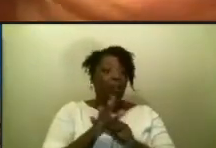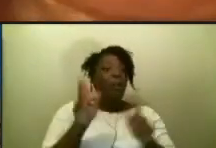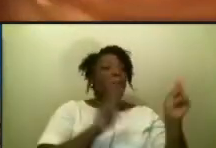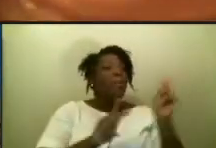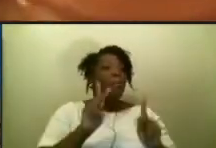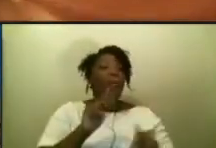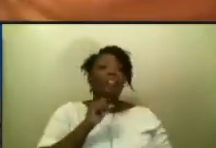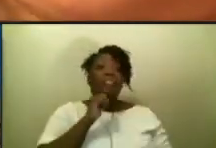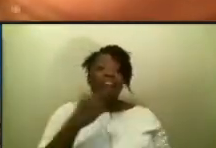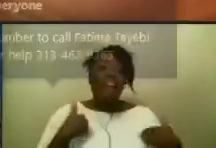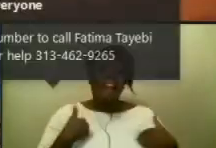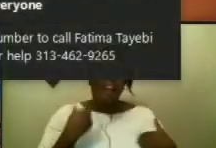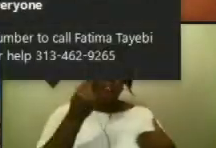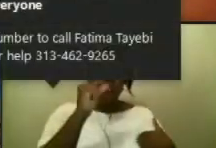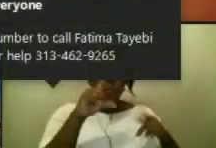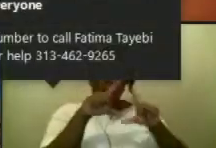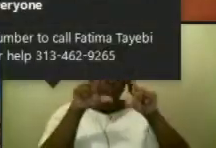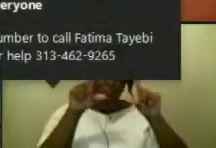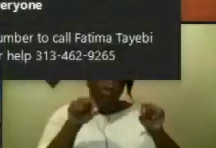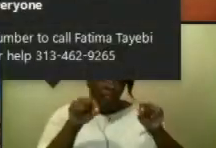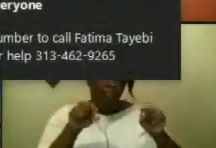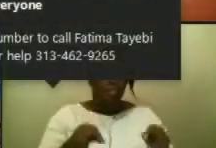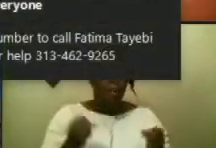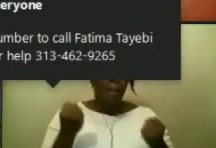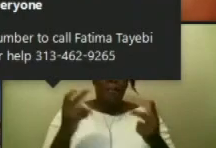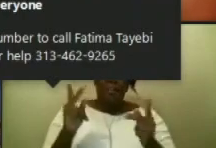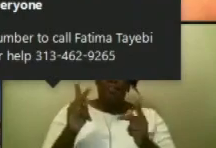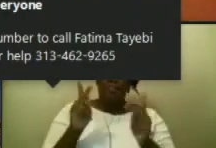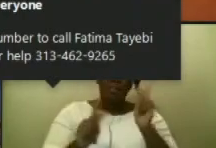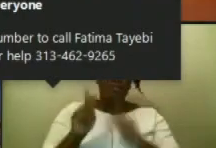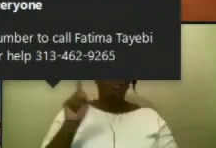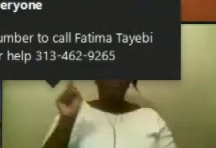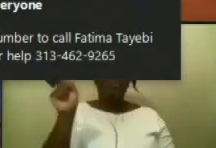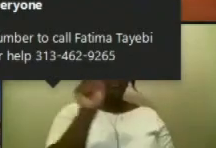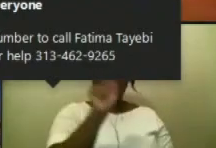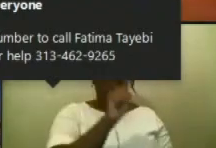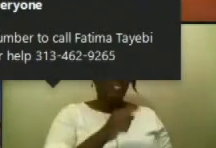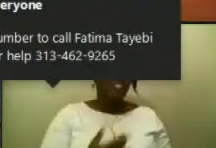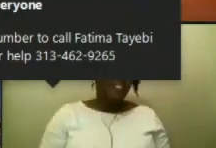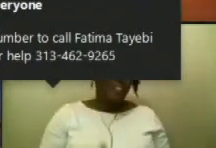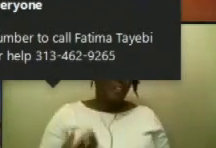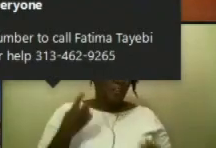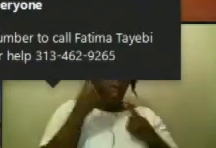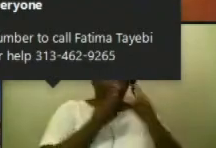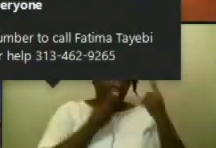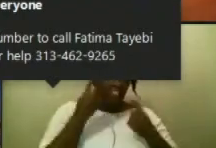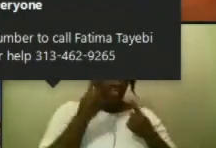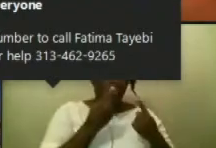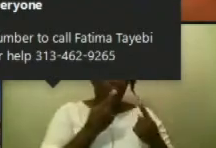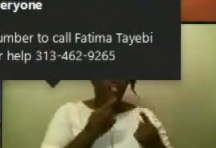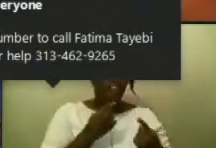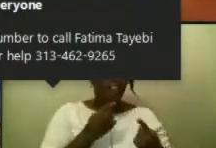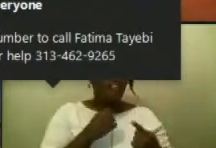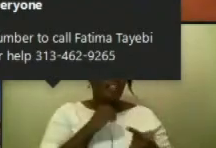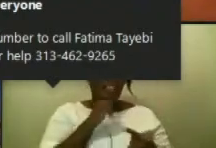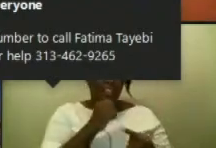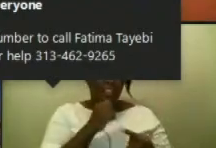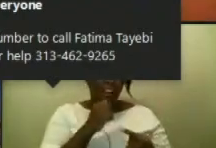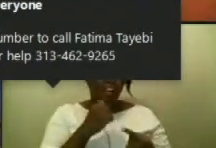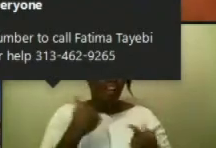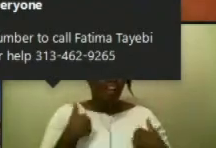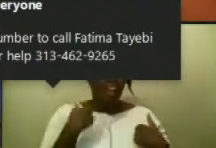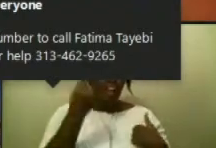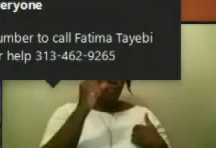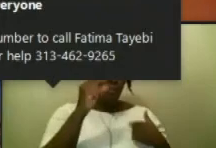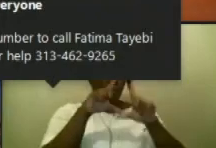folks. So I'm sure there's many of you that are aware, undocumented families do not receive